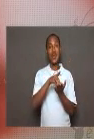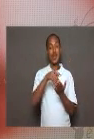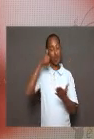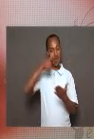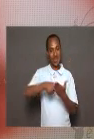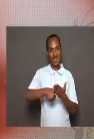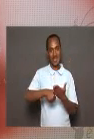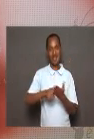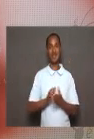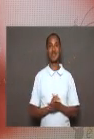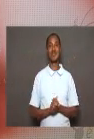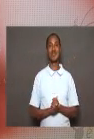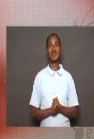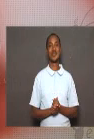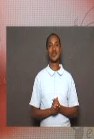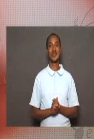notes.